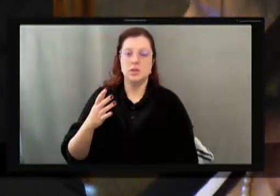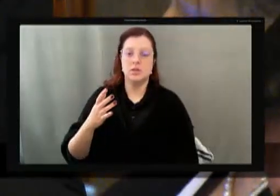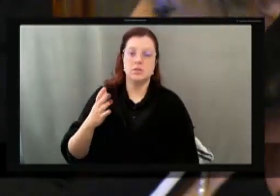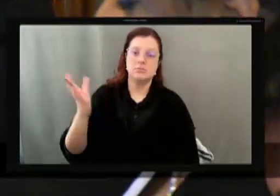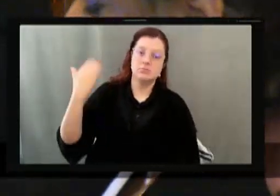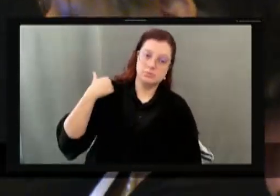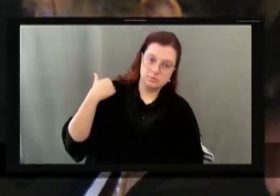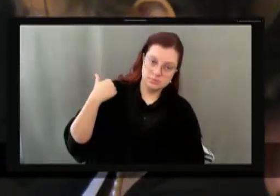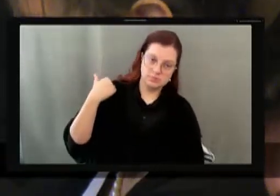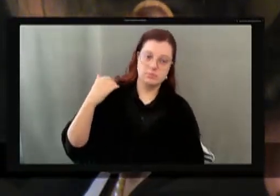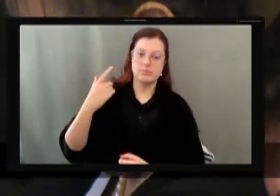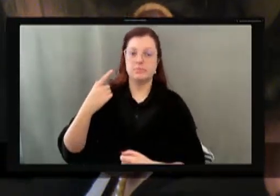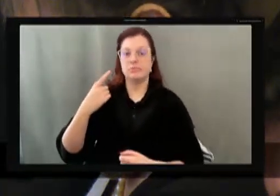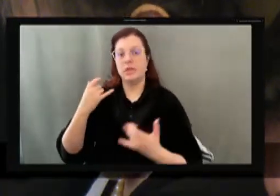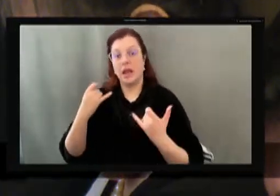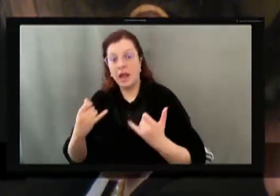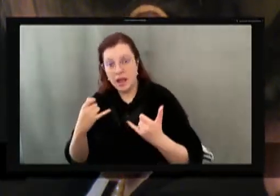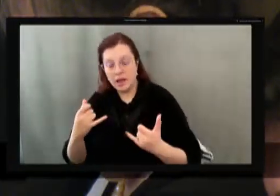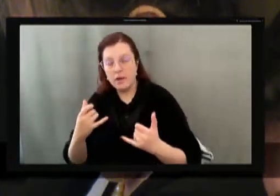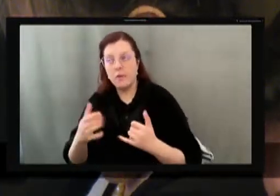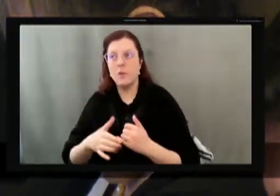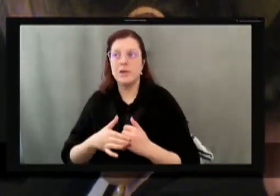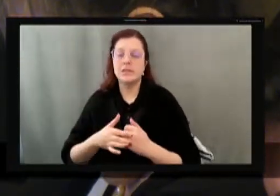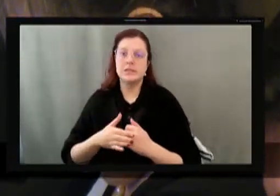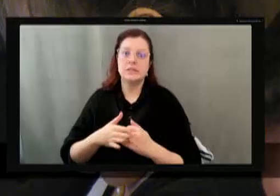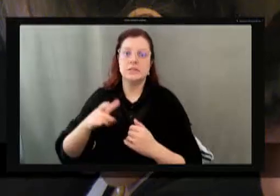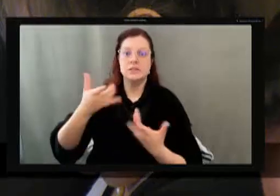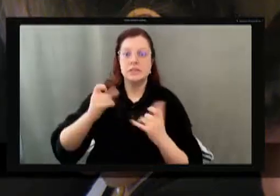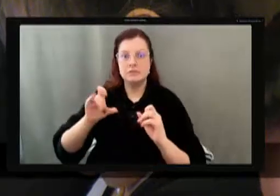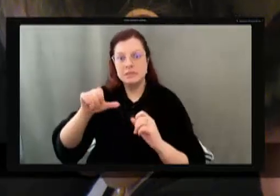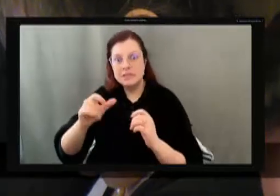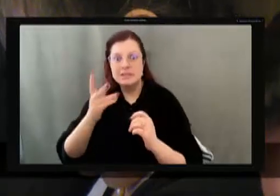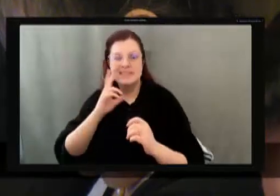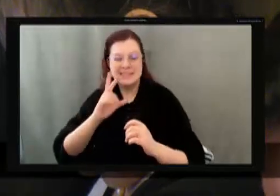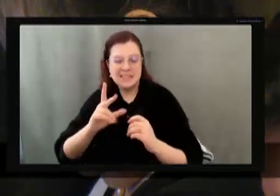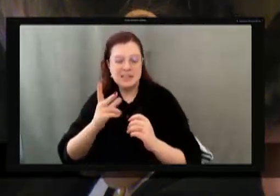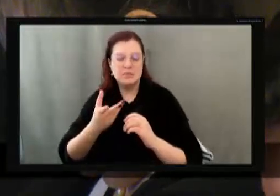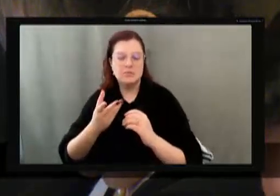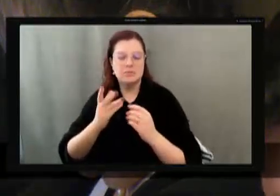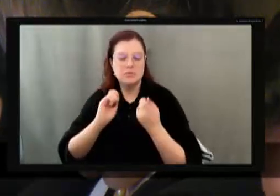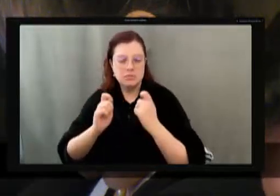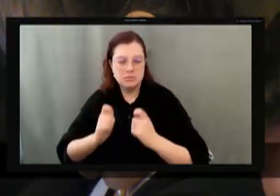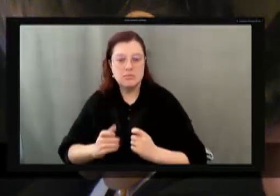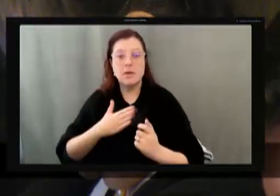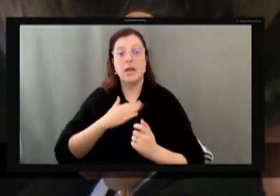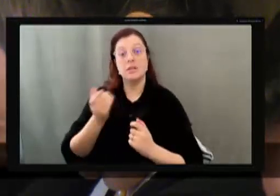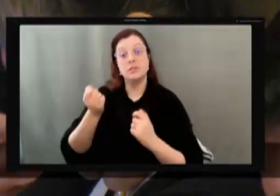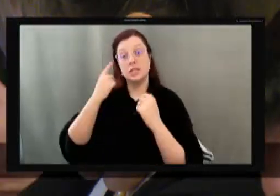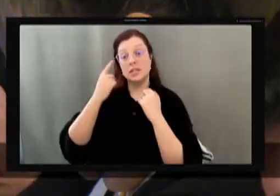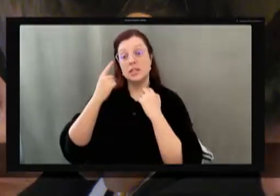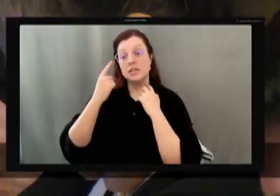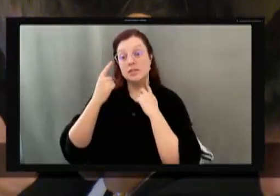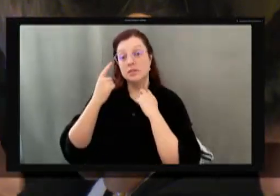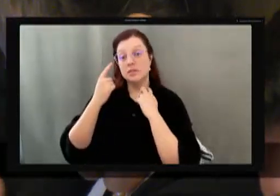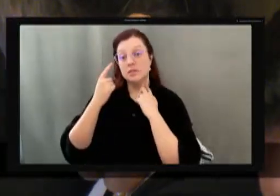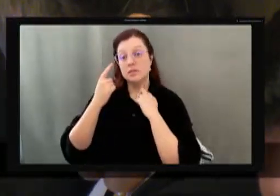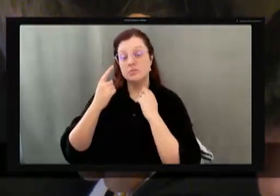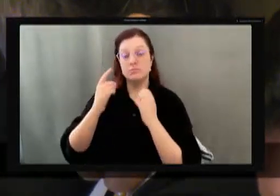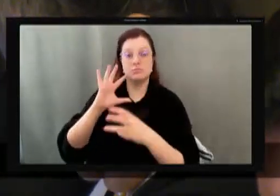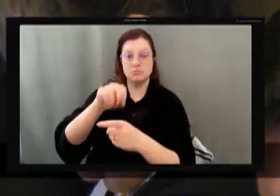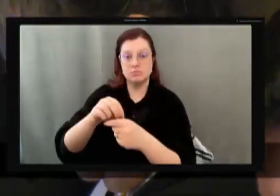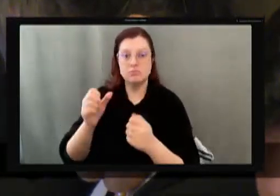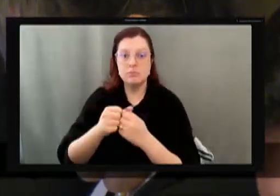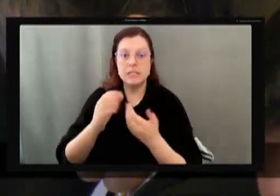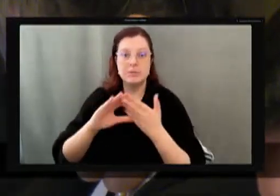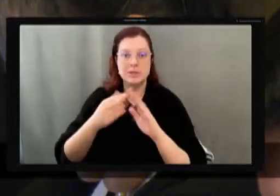like we are, and maybe where we still need to get to. So, I mean, my understanding just from being in the communities that I represent is